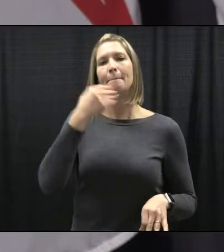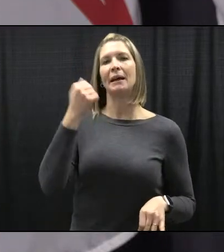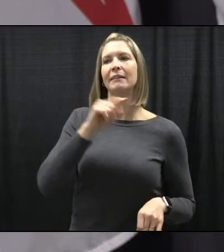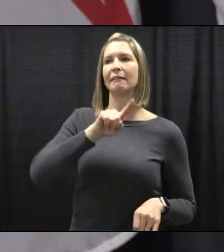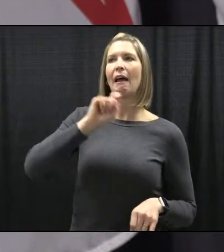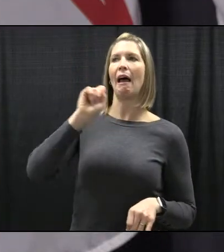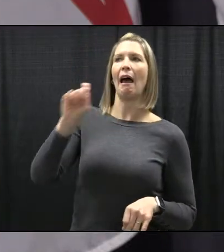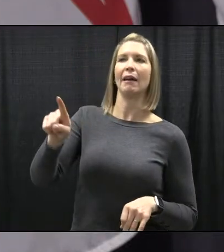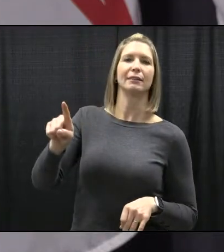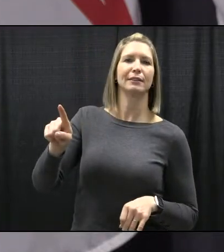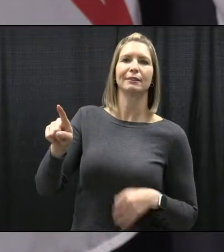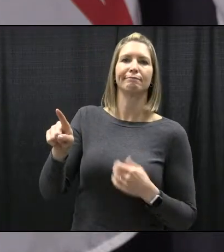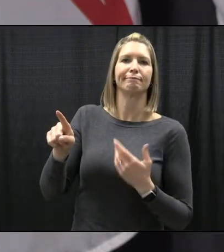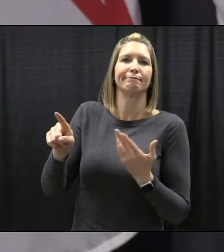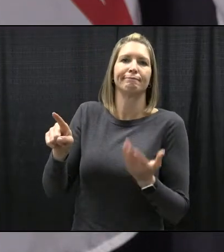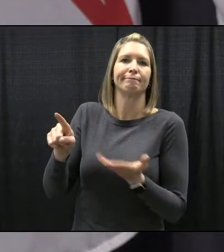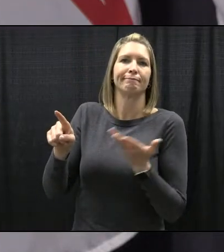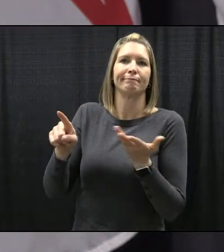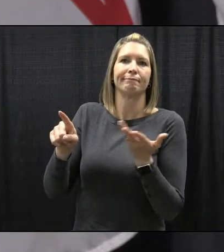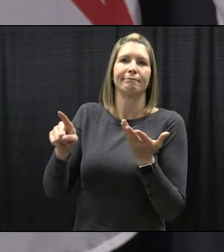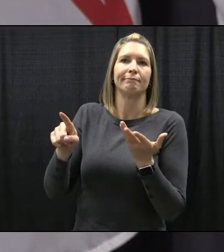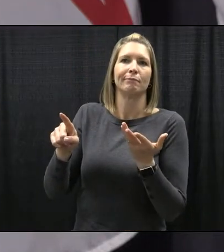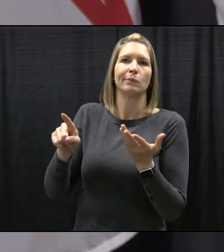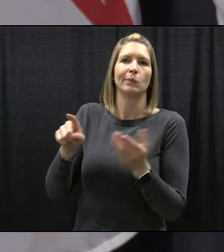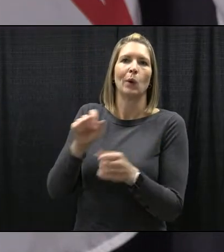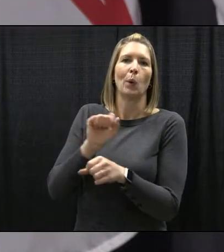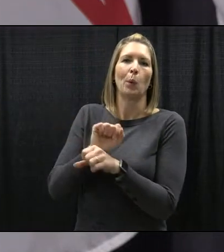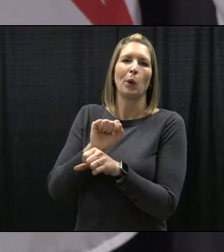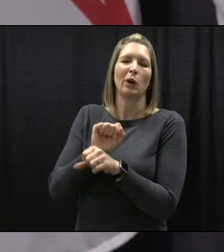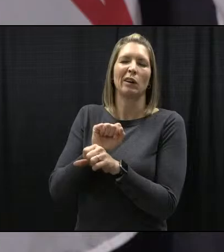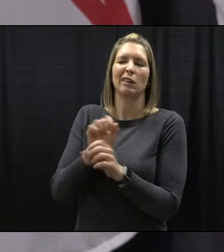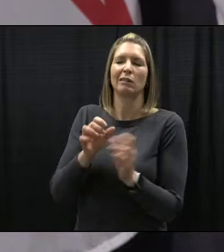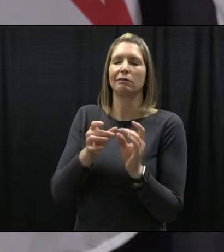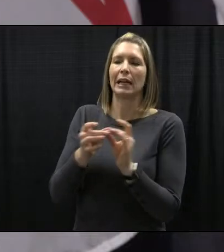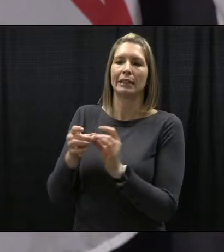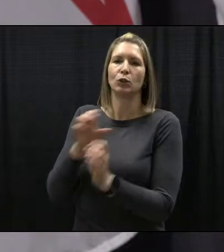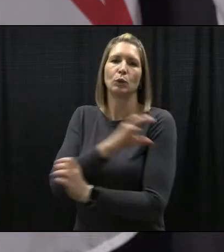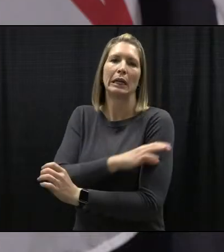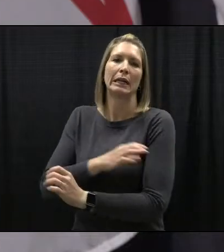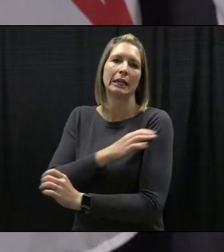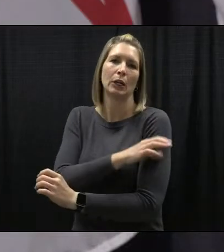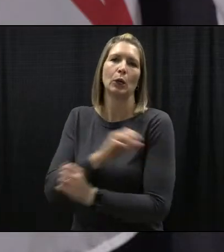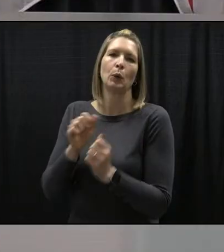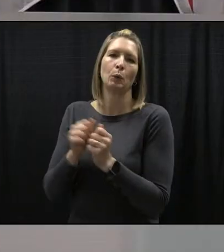to somebody who's, working more clinically with COVID patients.